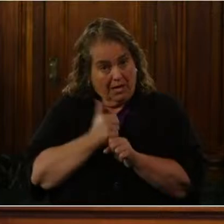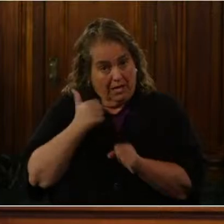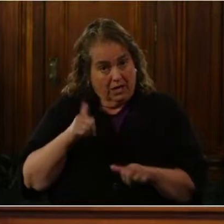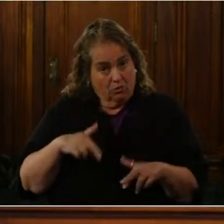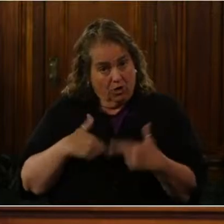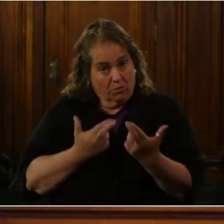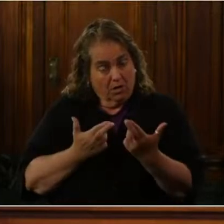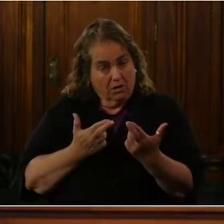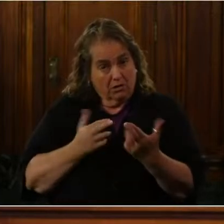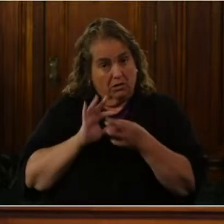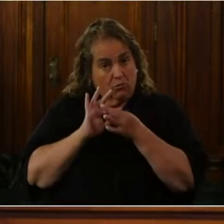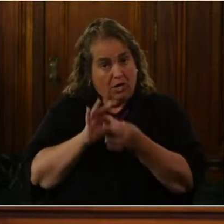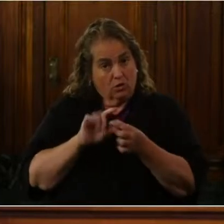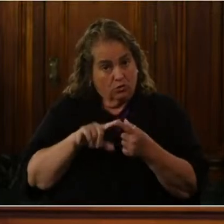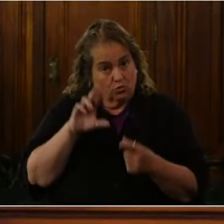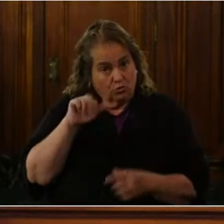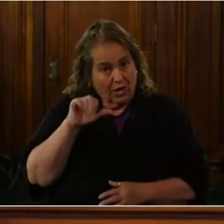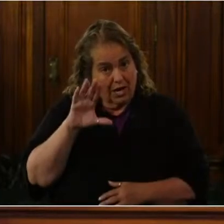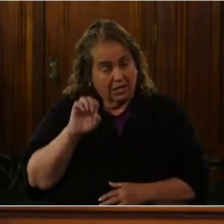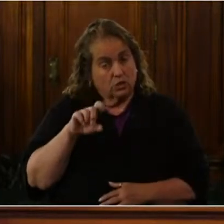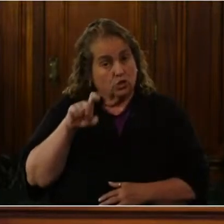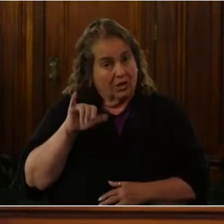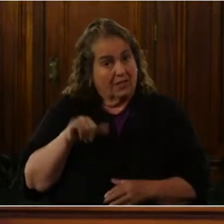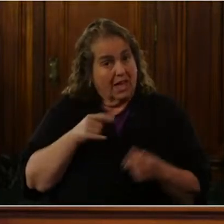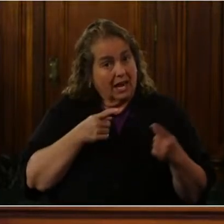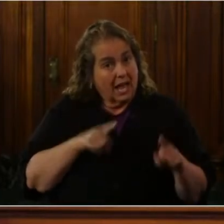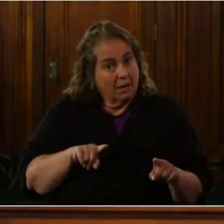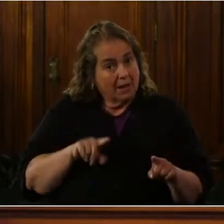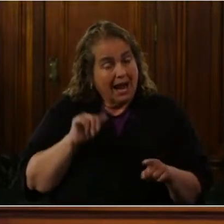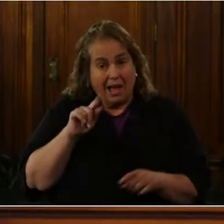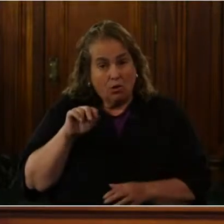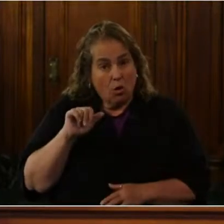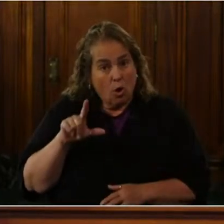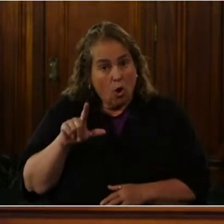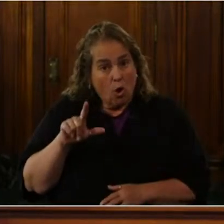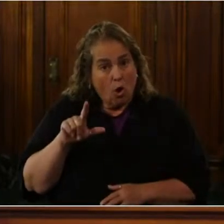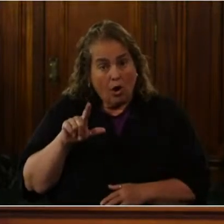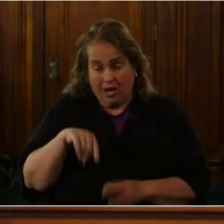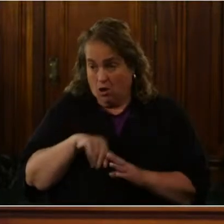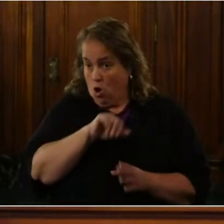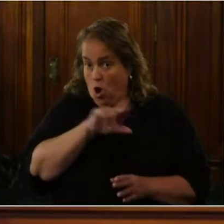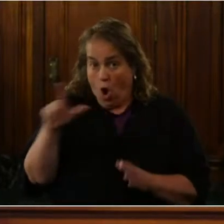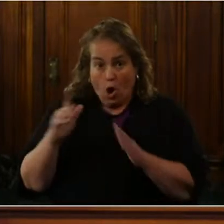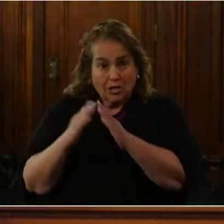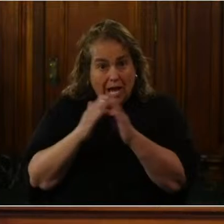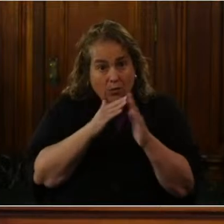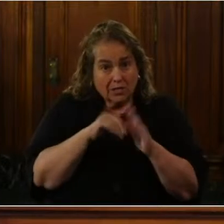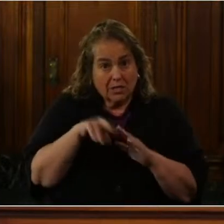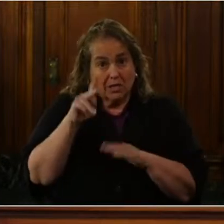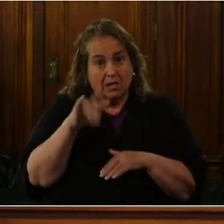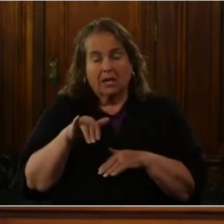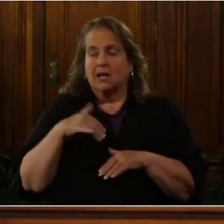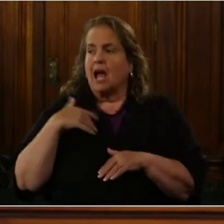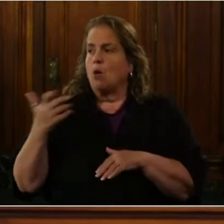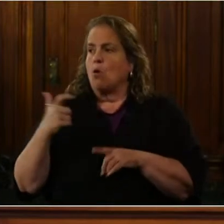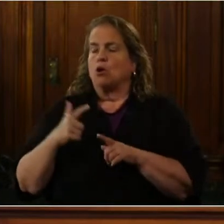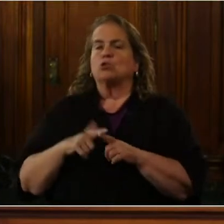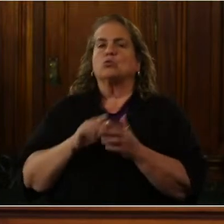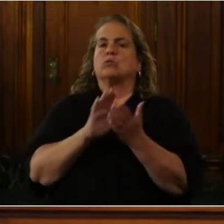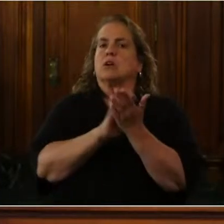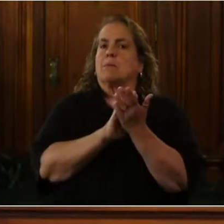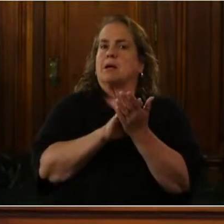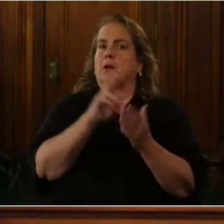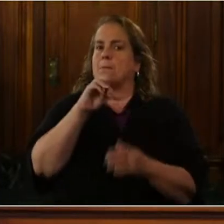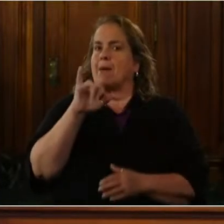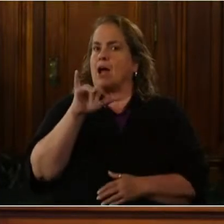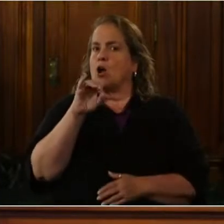race and equity, police issues. Should that happen in all? commend Mayor Gordon, who is